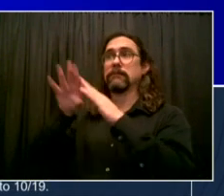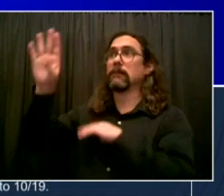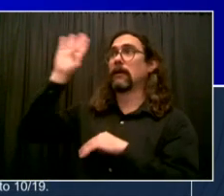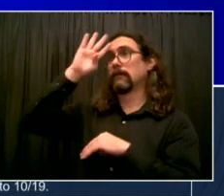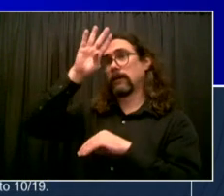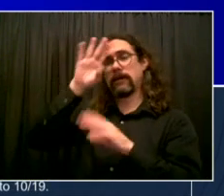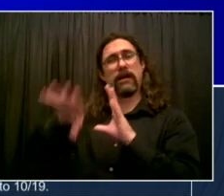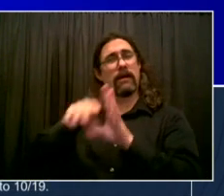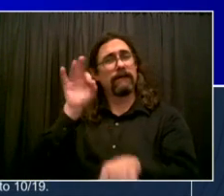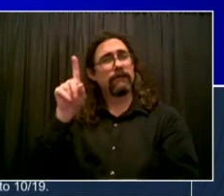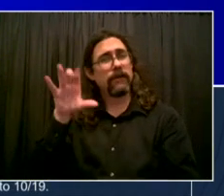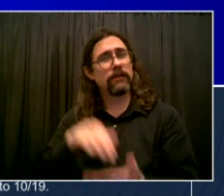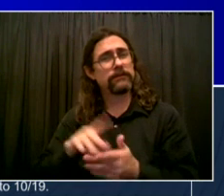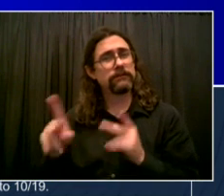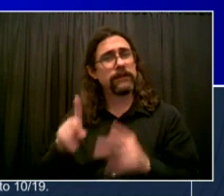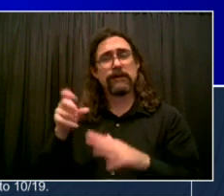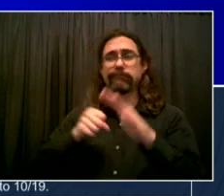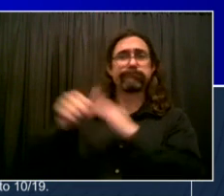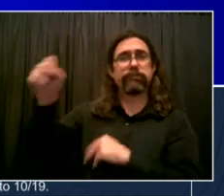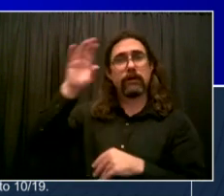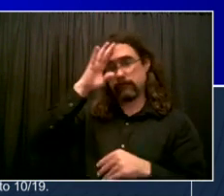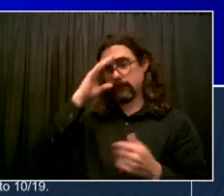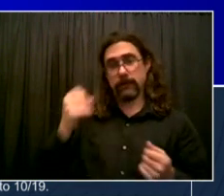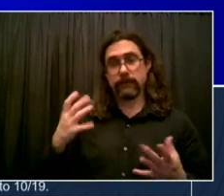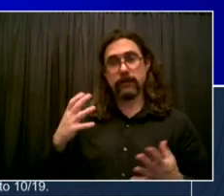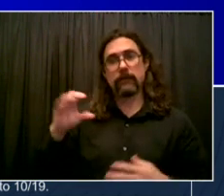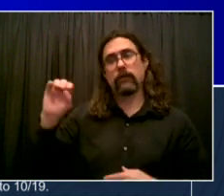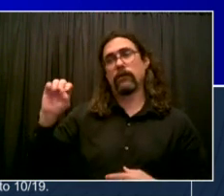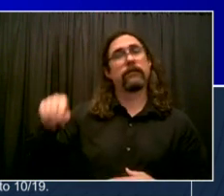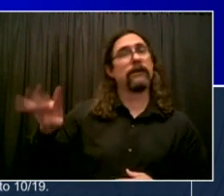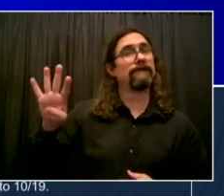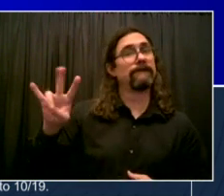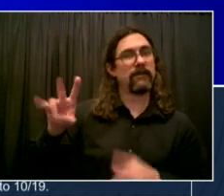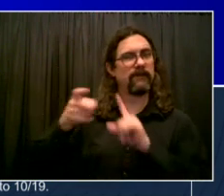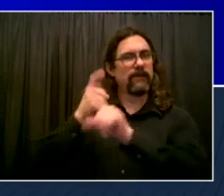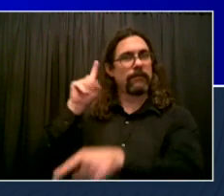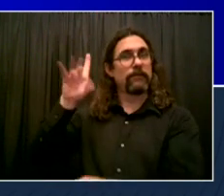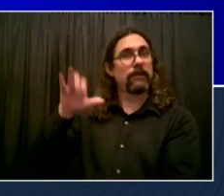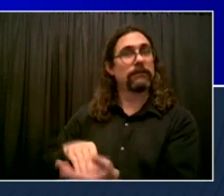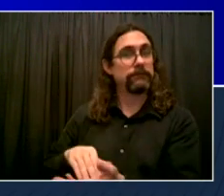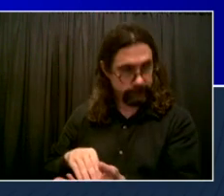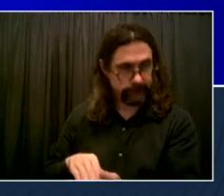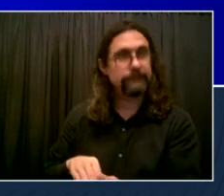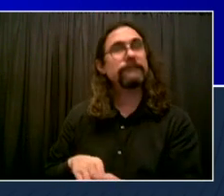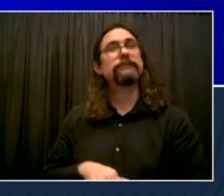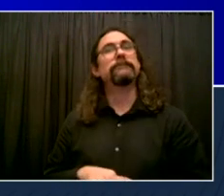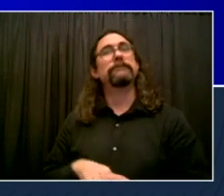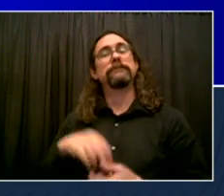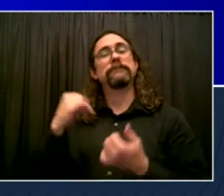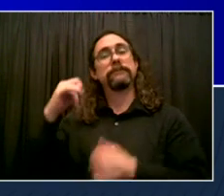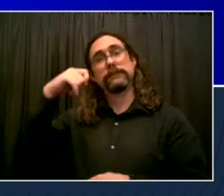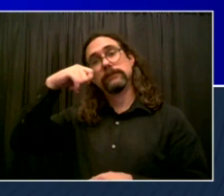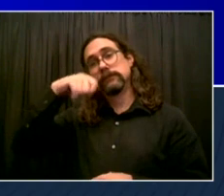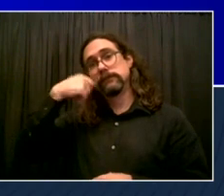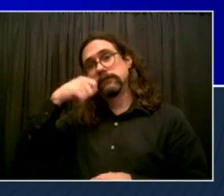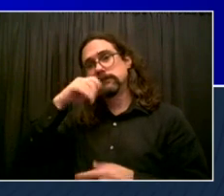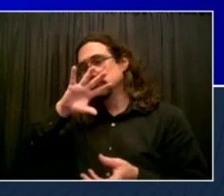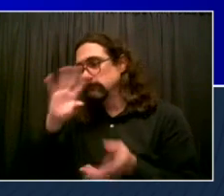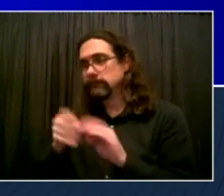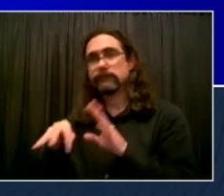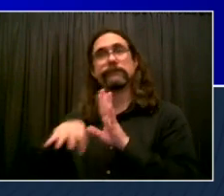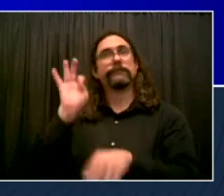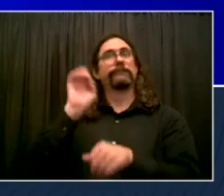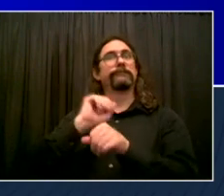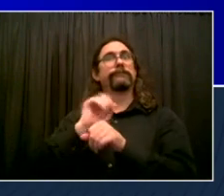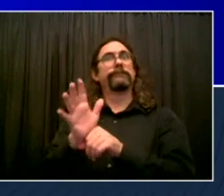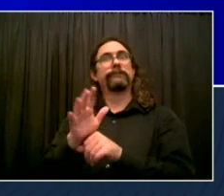0.47 per 100,000. That's great news. Number three, new reported cases on a 7-day average, 704 cases. So vaccination's